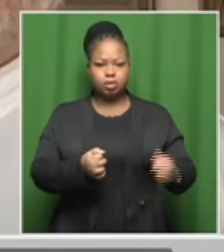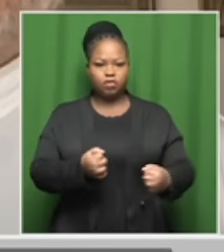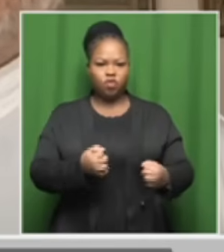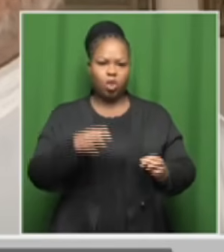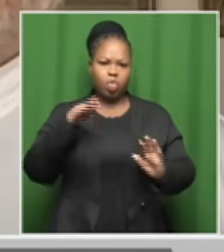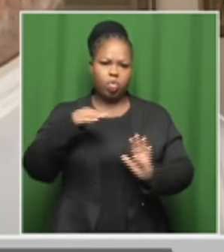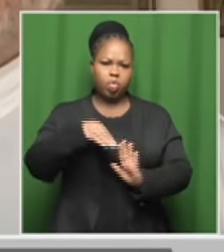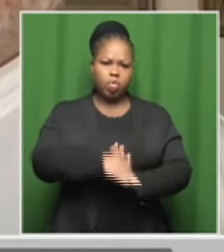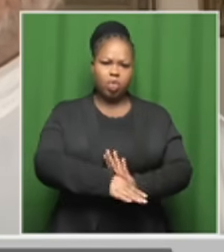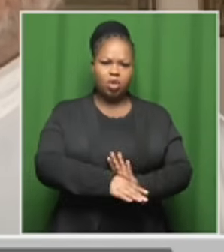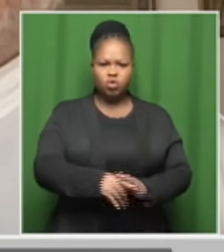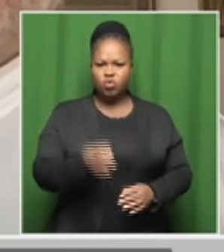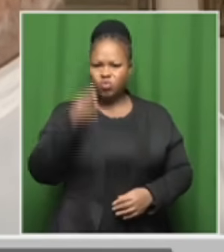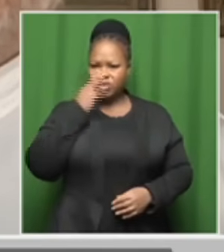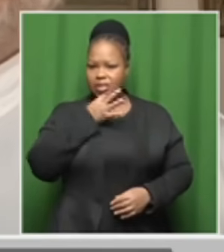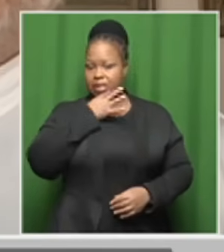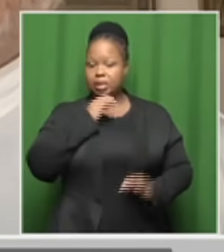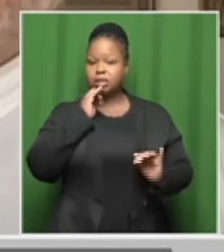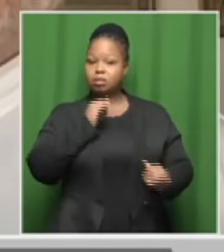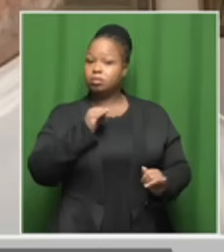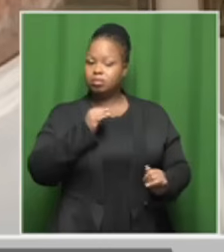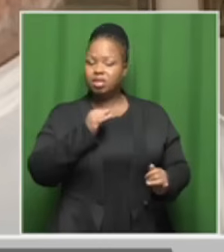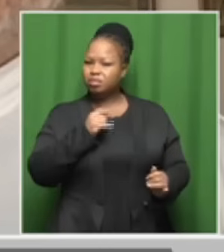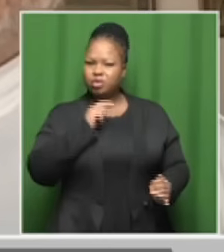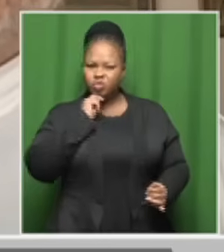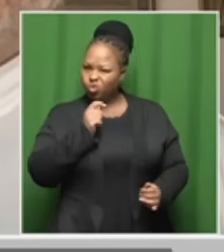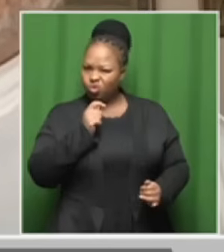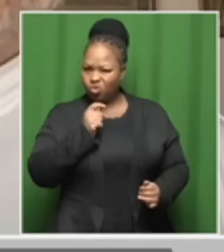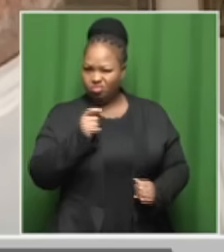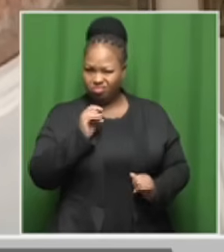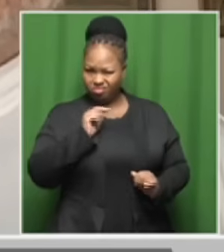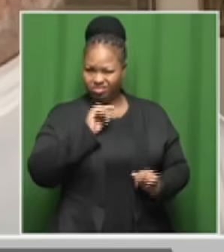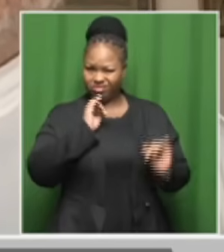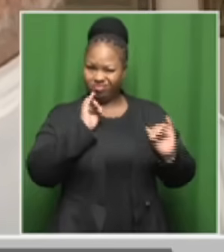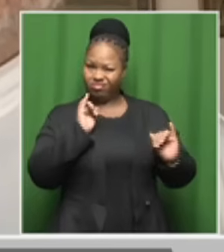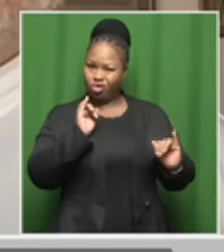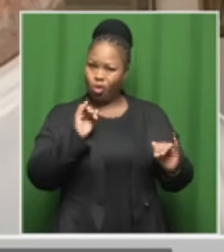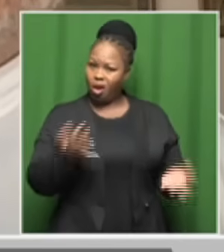invisible crisis, but exactly how bad is the situation?